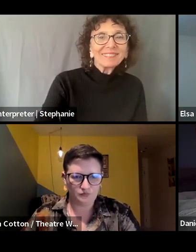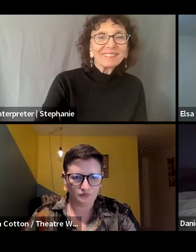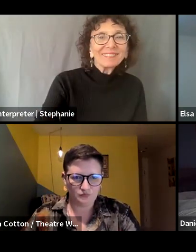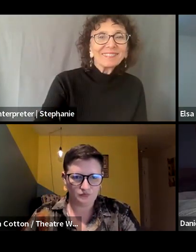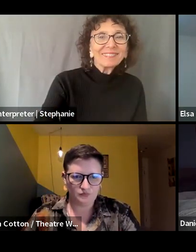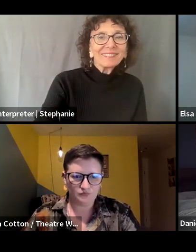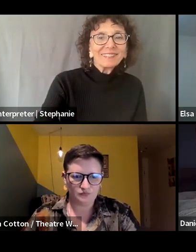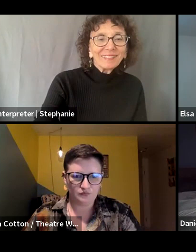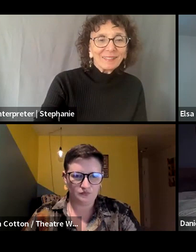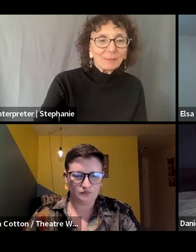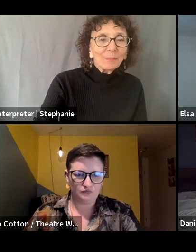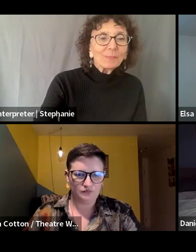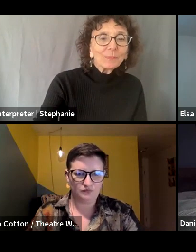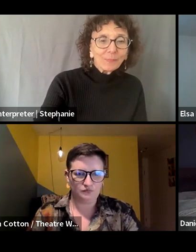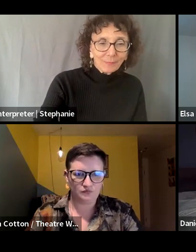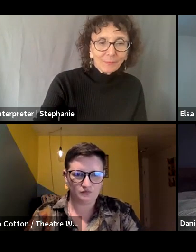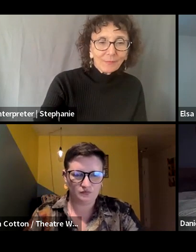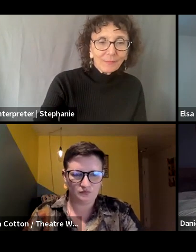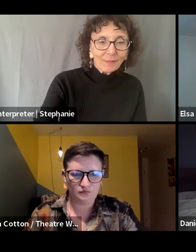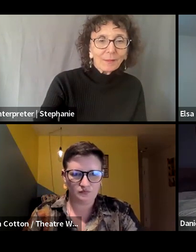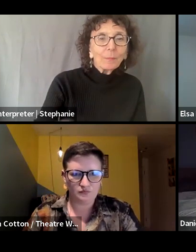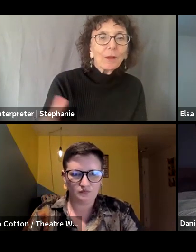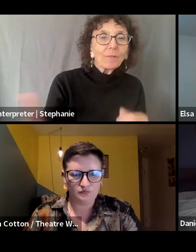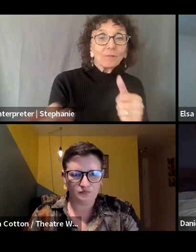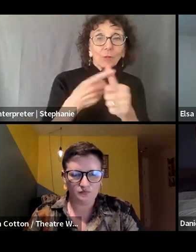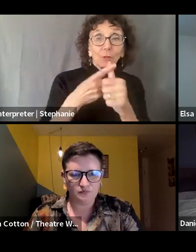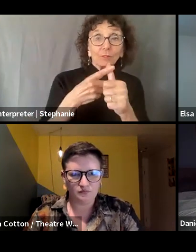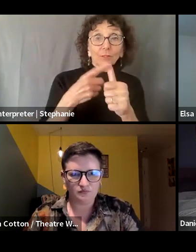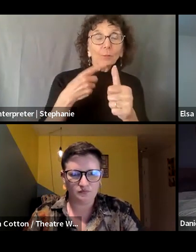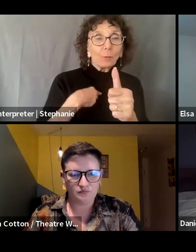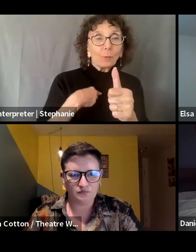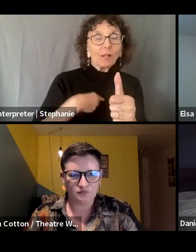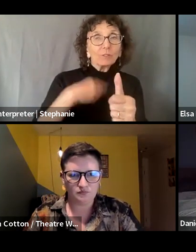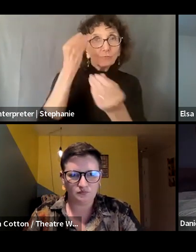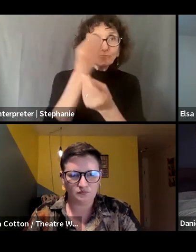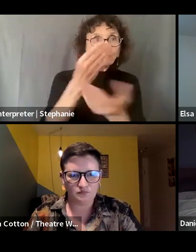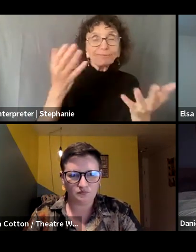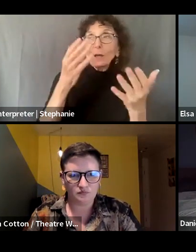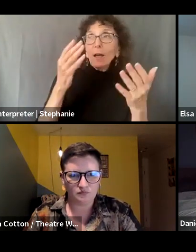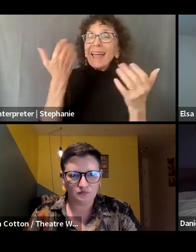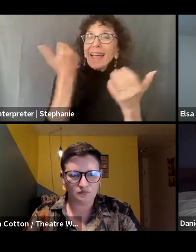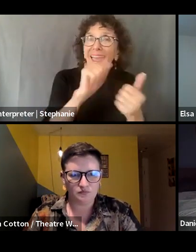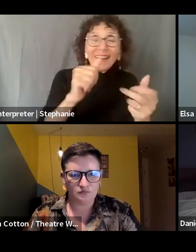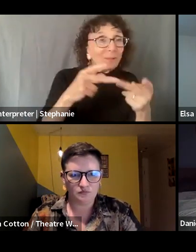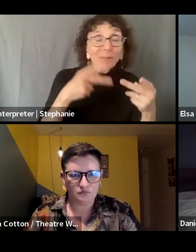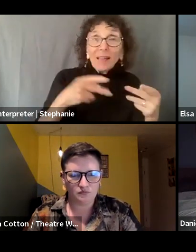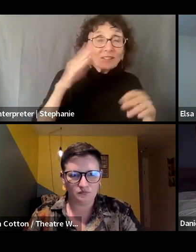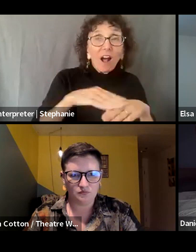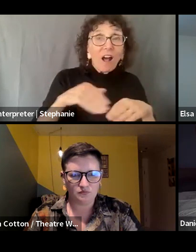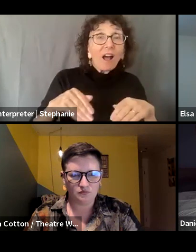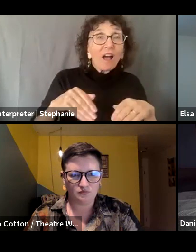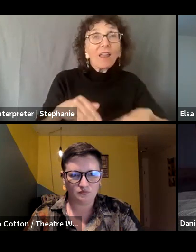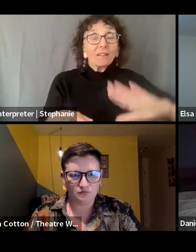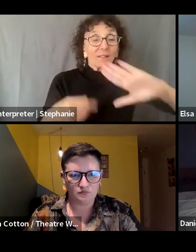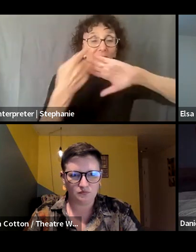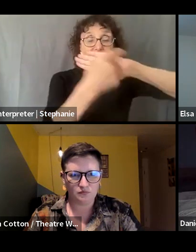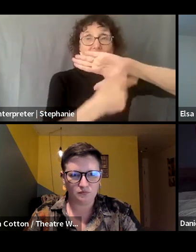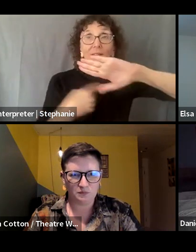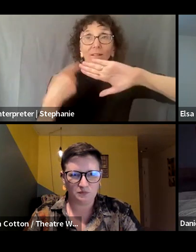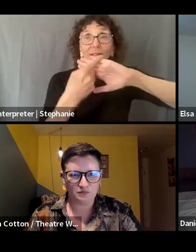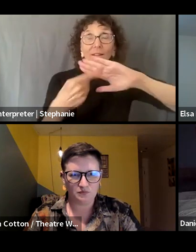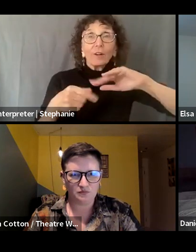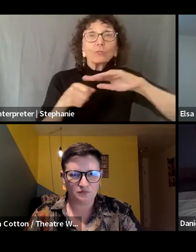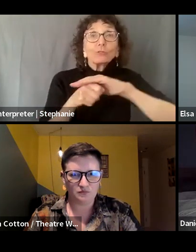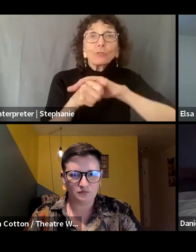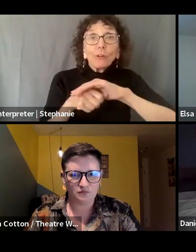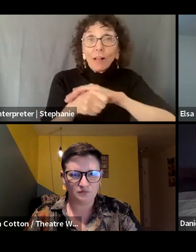Before we begin, we'd like to take the time to acknowledge that wherever we are currently located on Turtle Island, otherwise known as